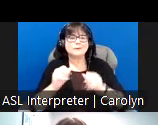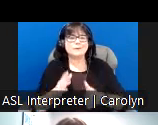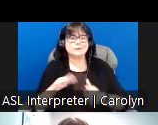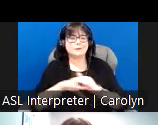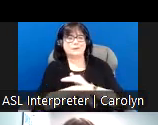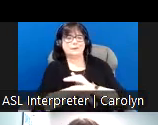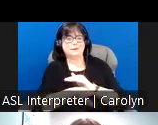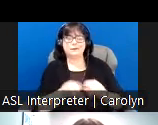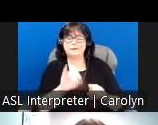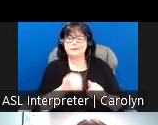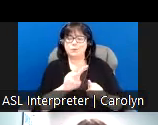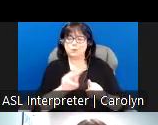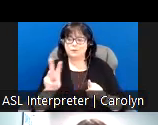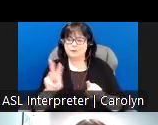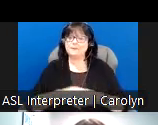well.